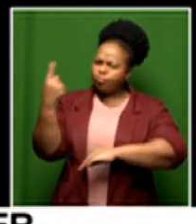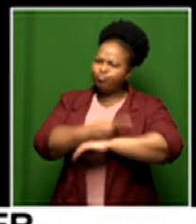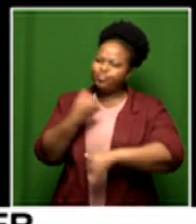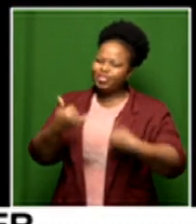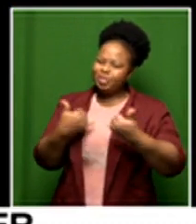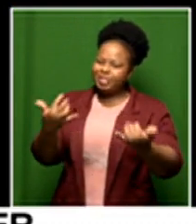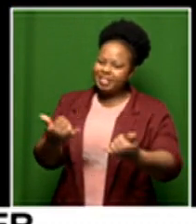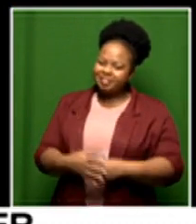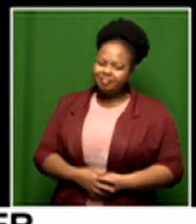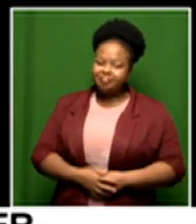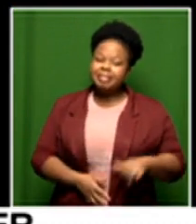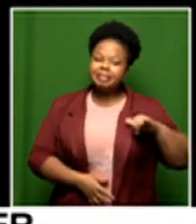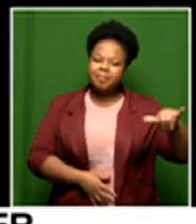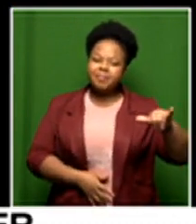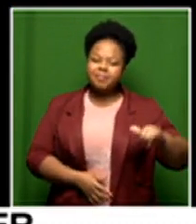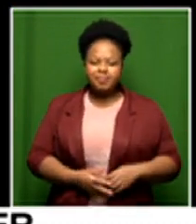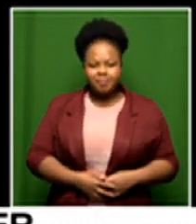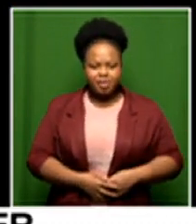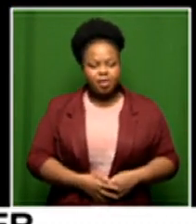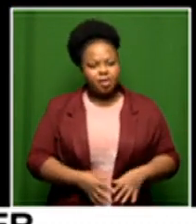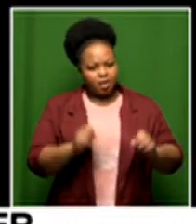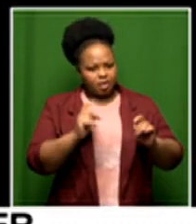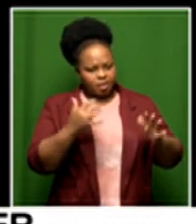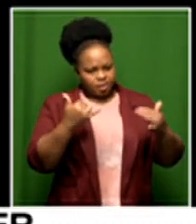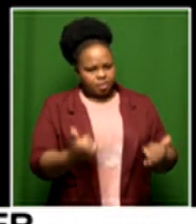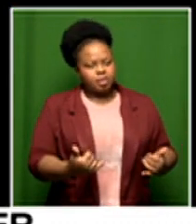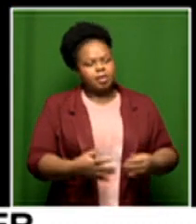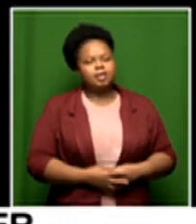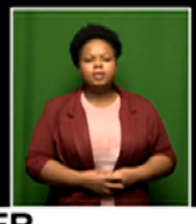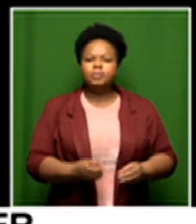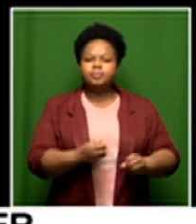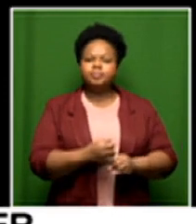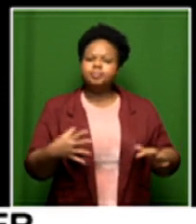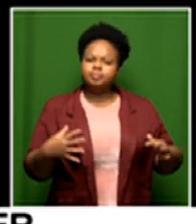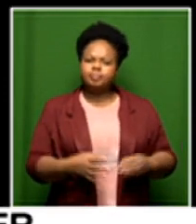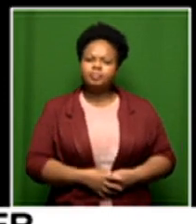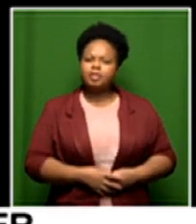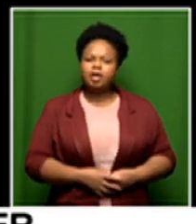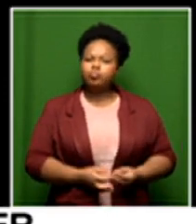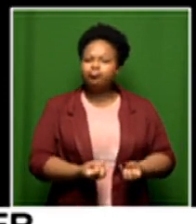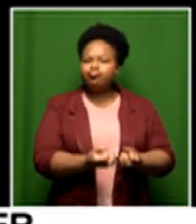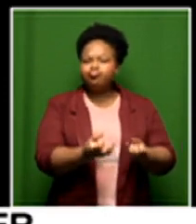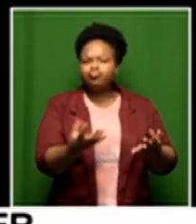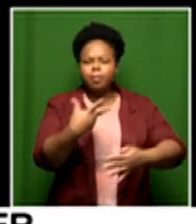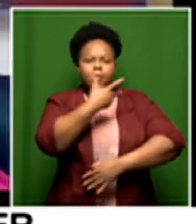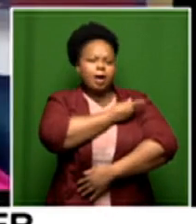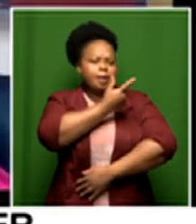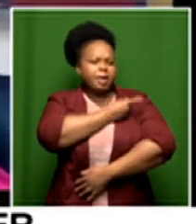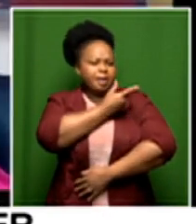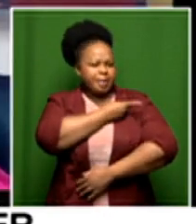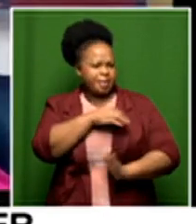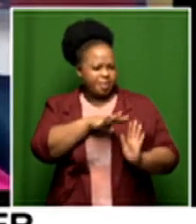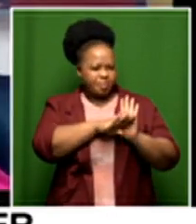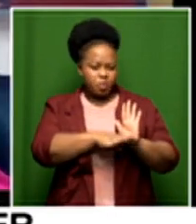And you too. Well, Dr. Coetzee, let's start with this vaccine rollout program.